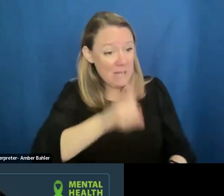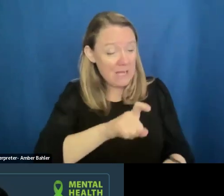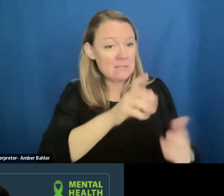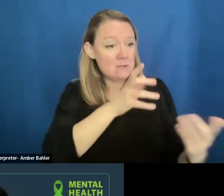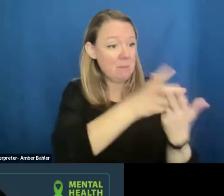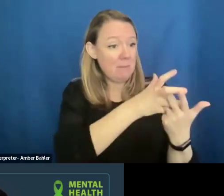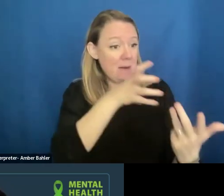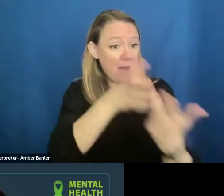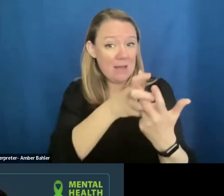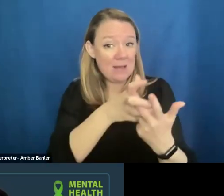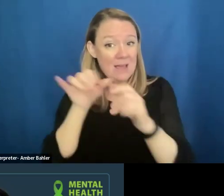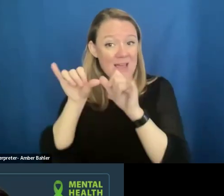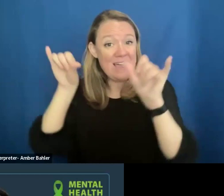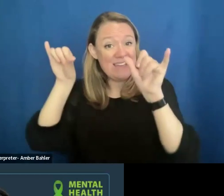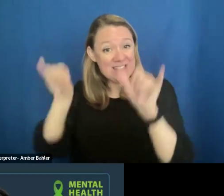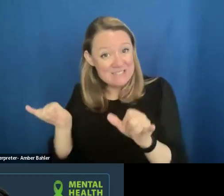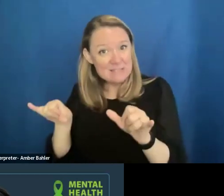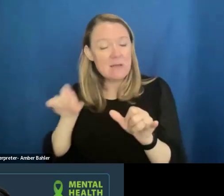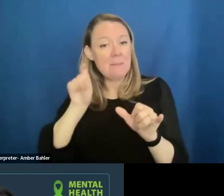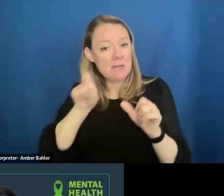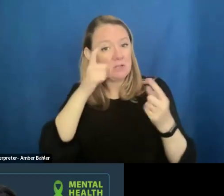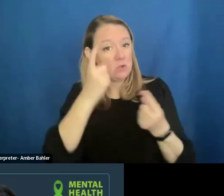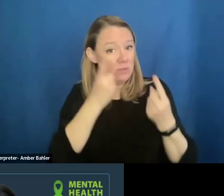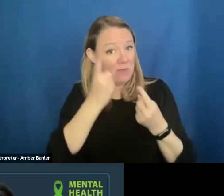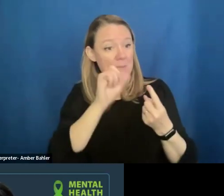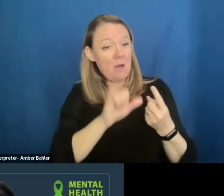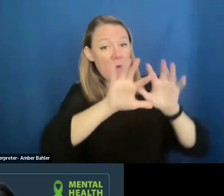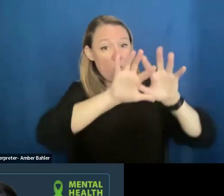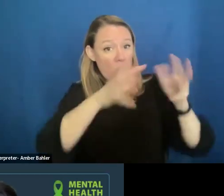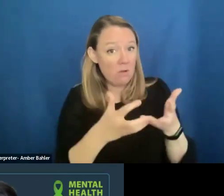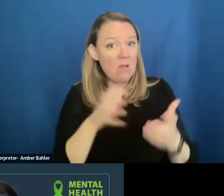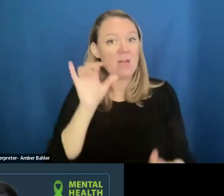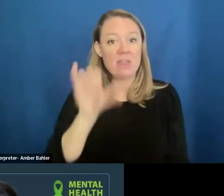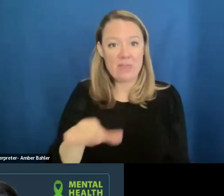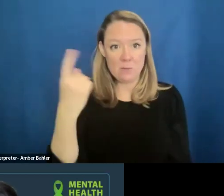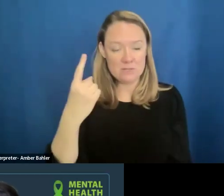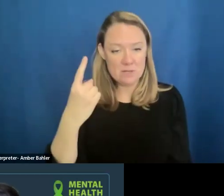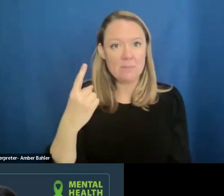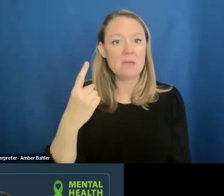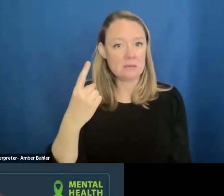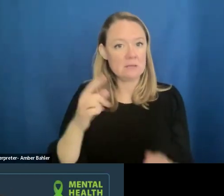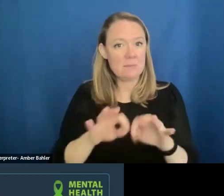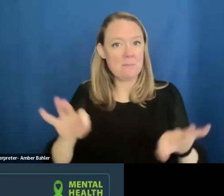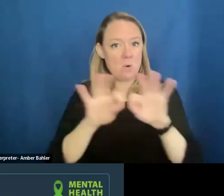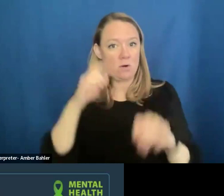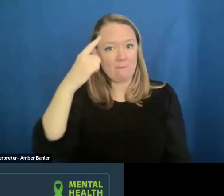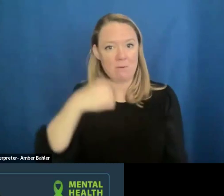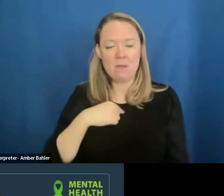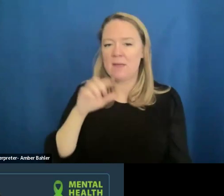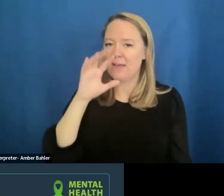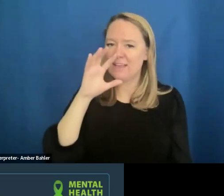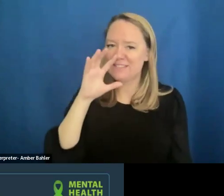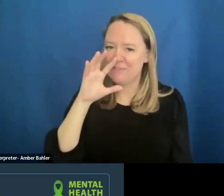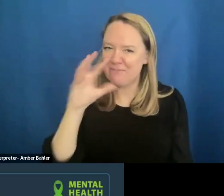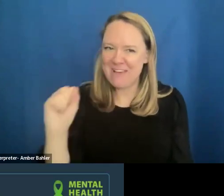look at that thing holistically. So that was something that really jumped out for me. So interesting that you raised that,